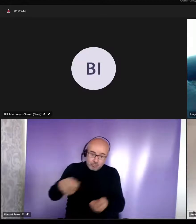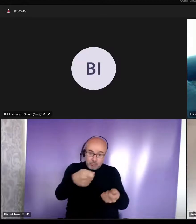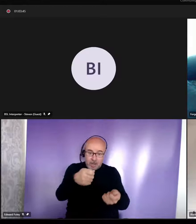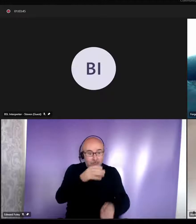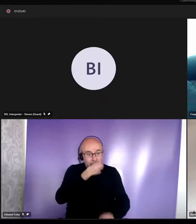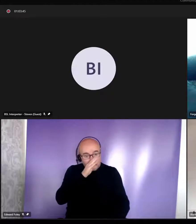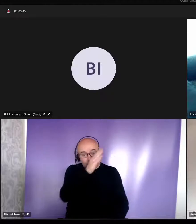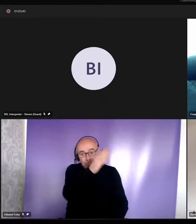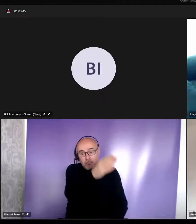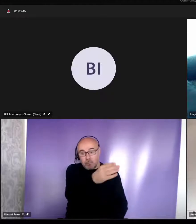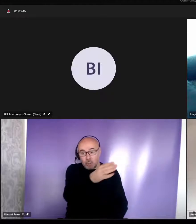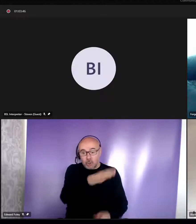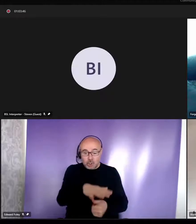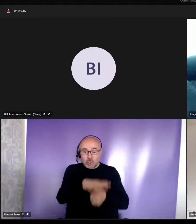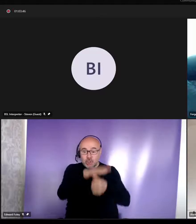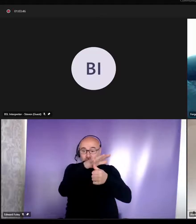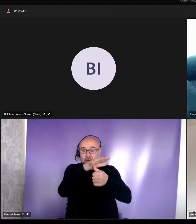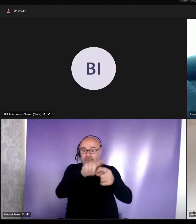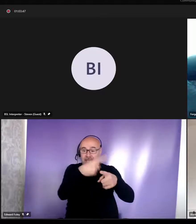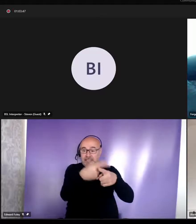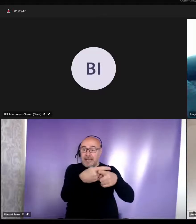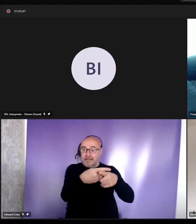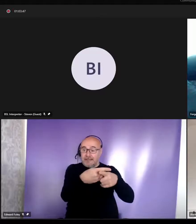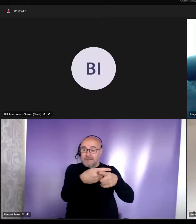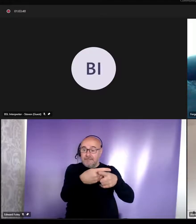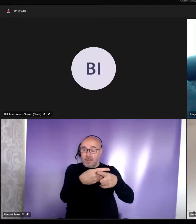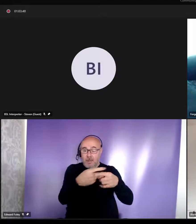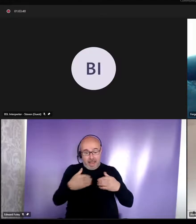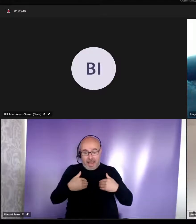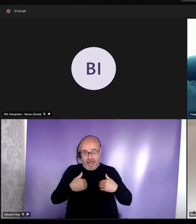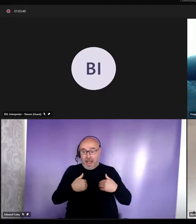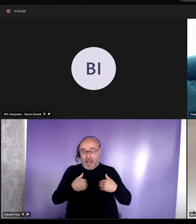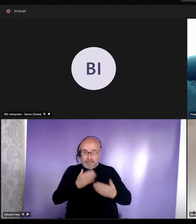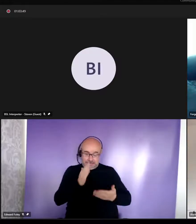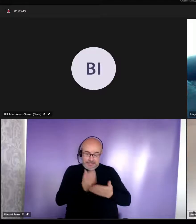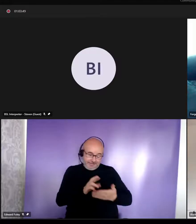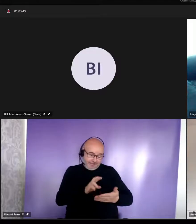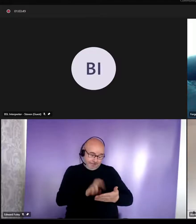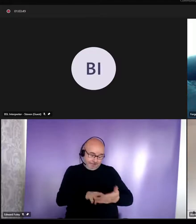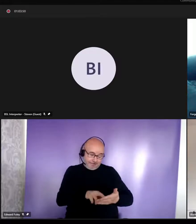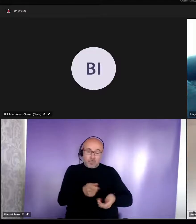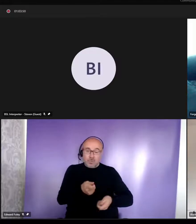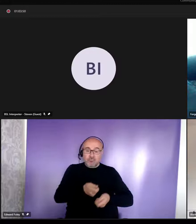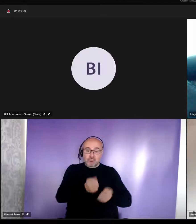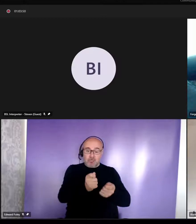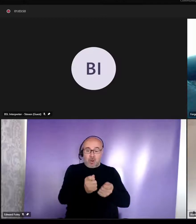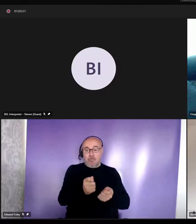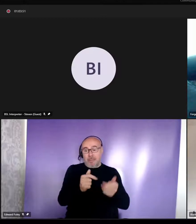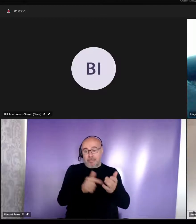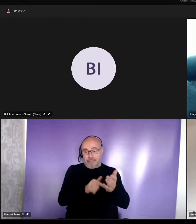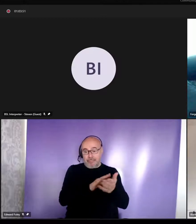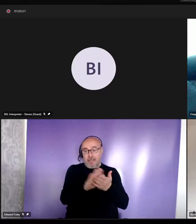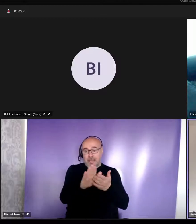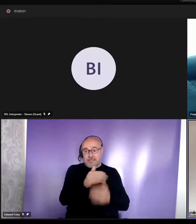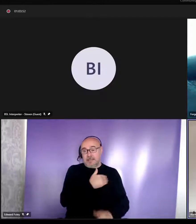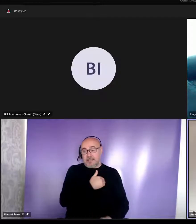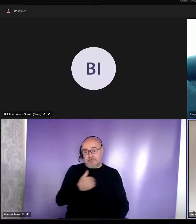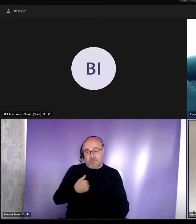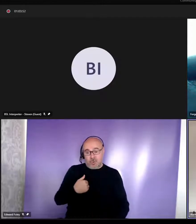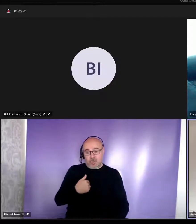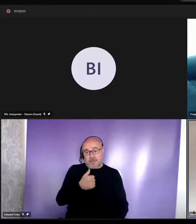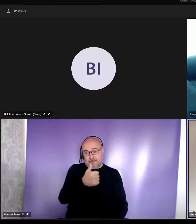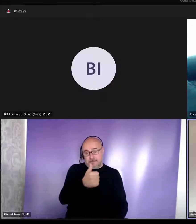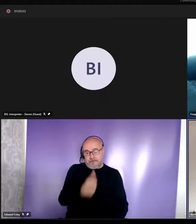that as well. But I'll certainly raise it on a Thursday morning. Thanks, Michael. Thanks, Chair.